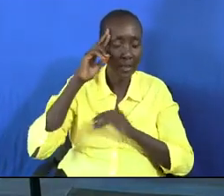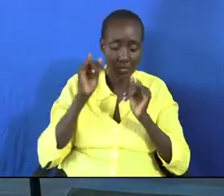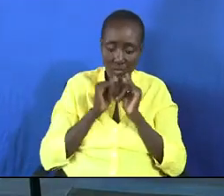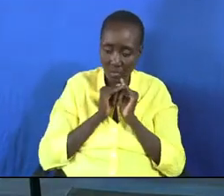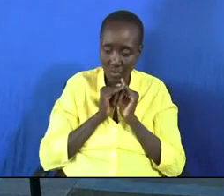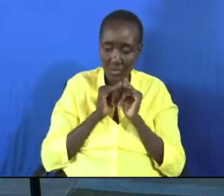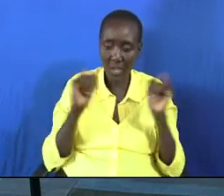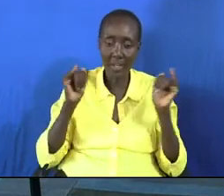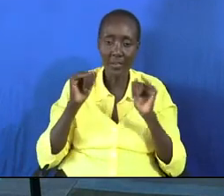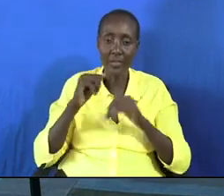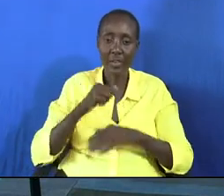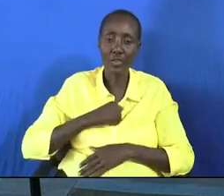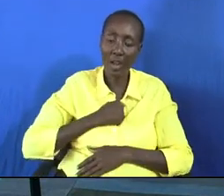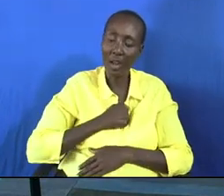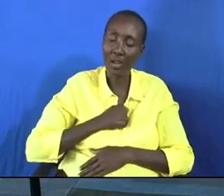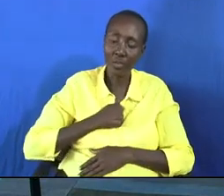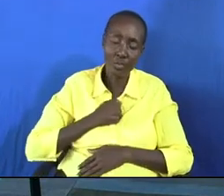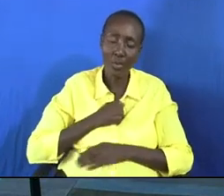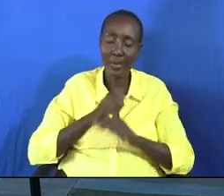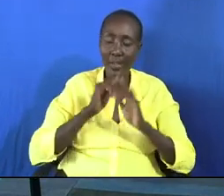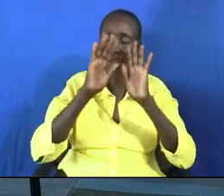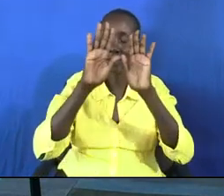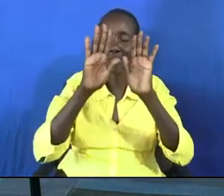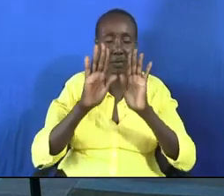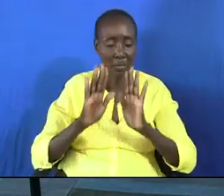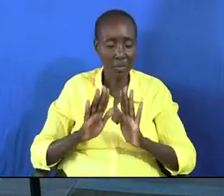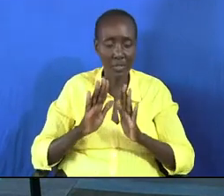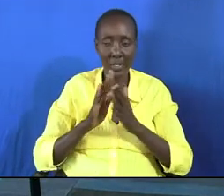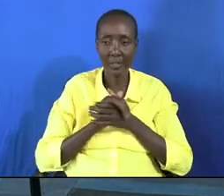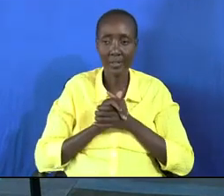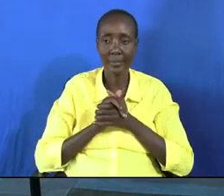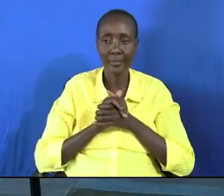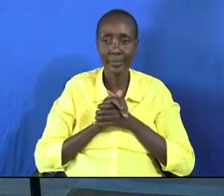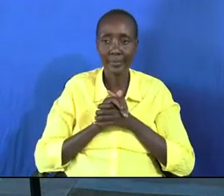sanctification, confession, is very important.